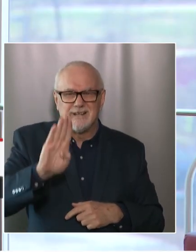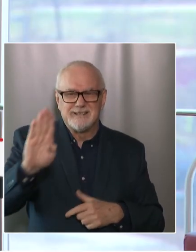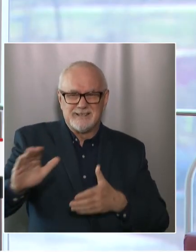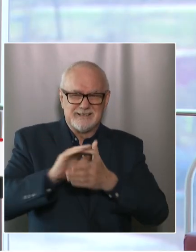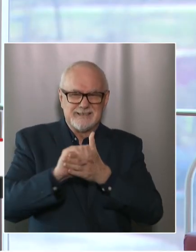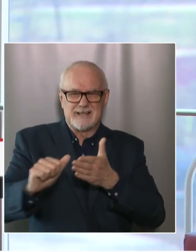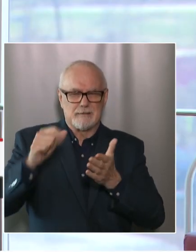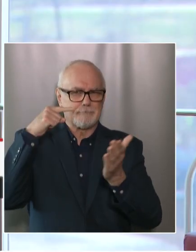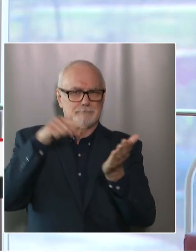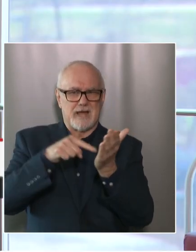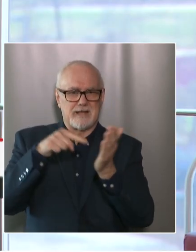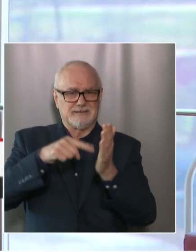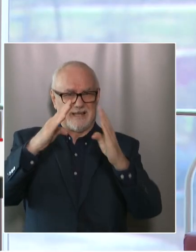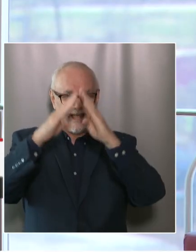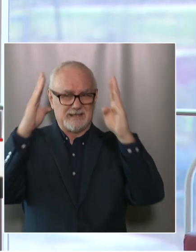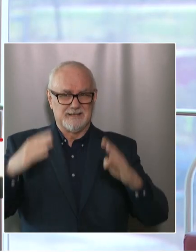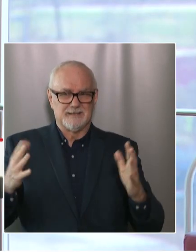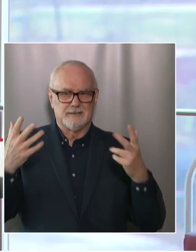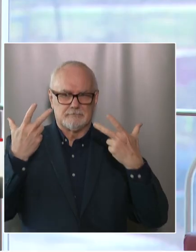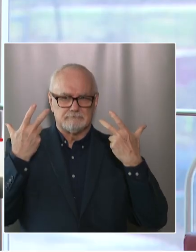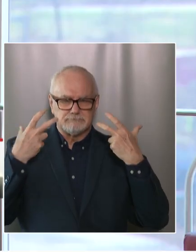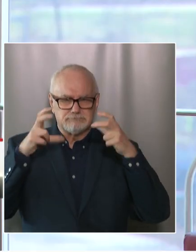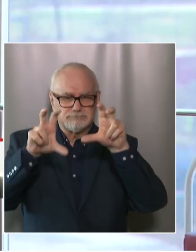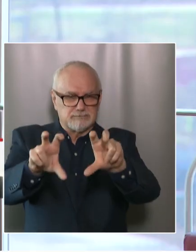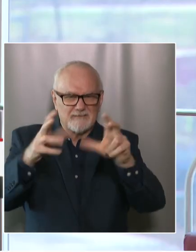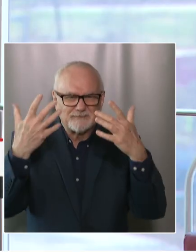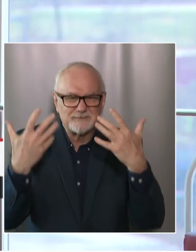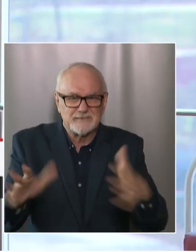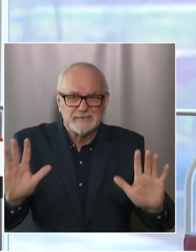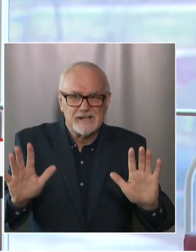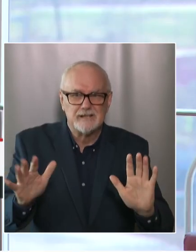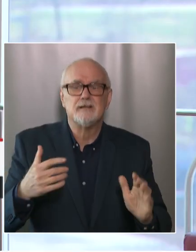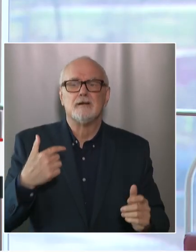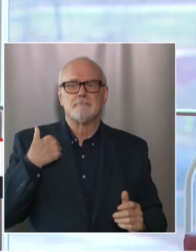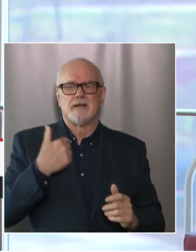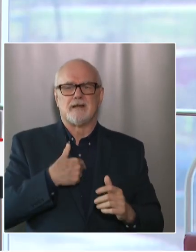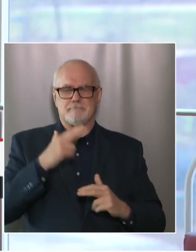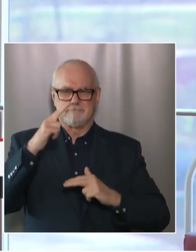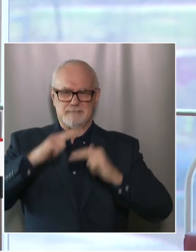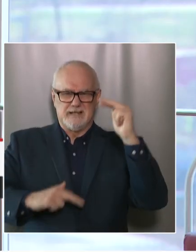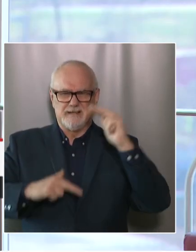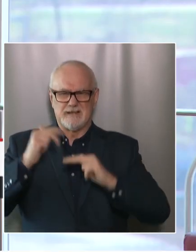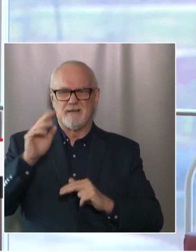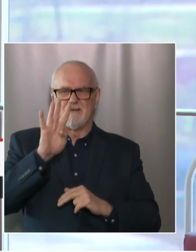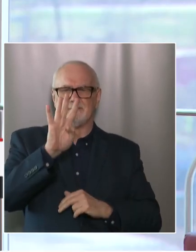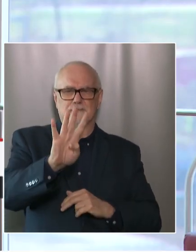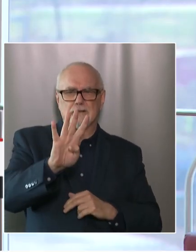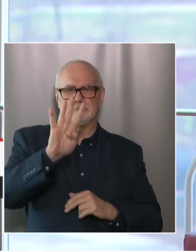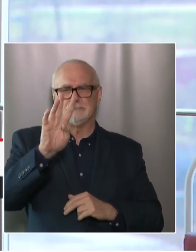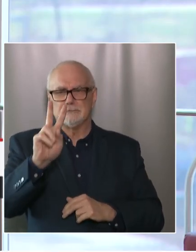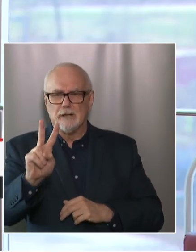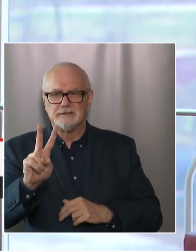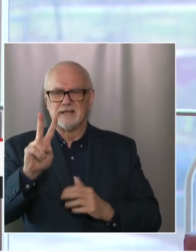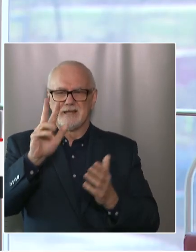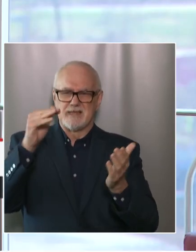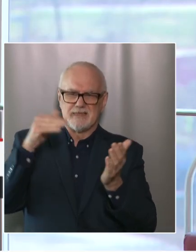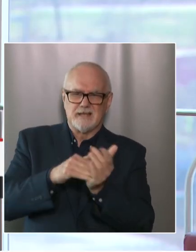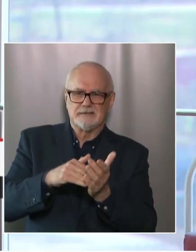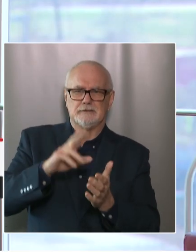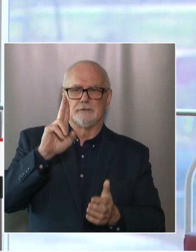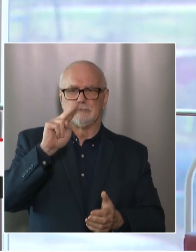achieving 36,000 new units in 5 years. We built 42,000 units in 5 years.